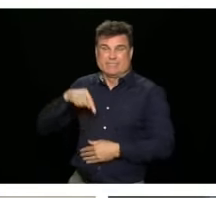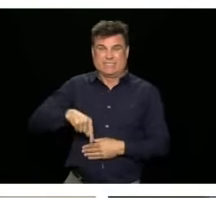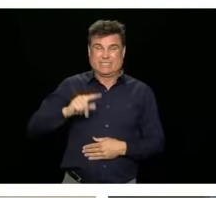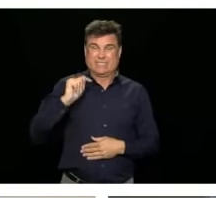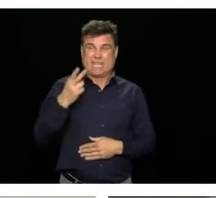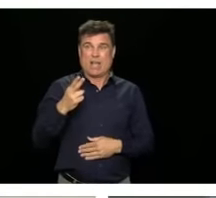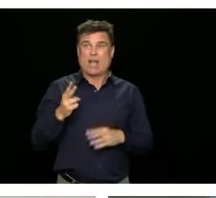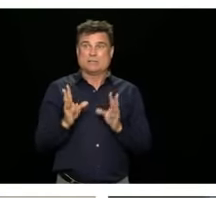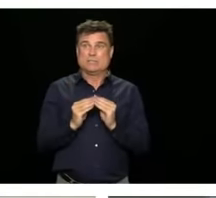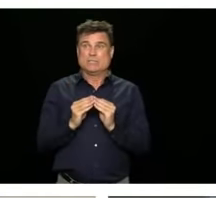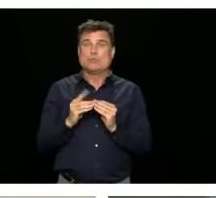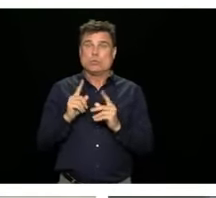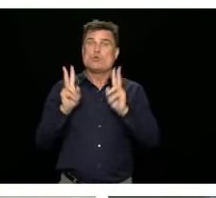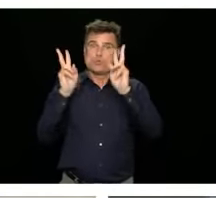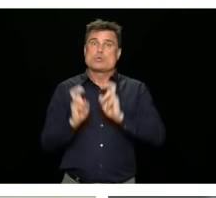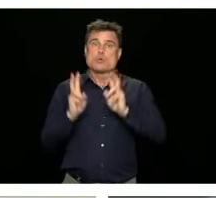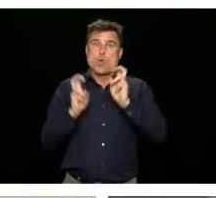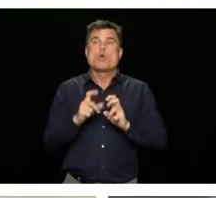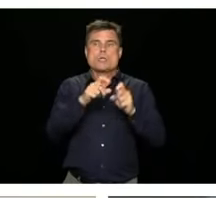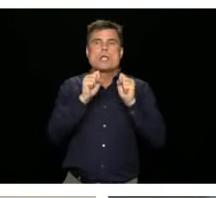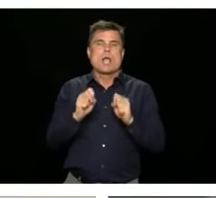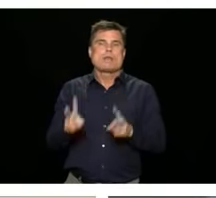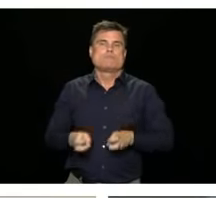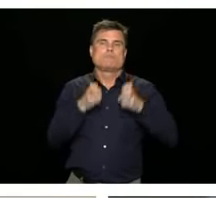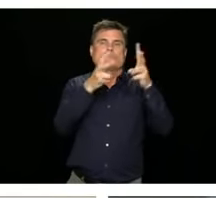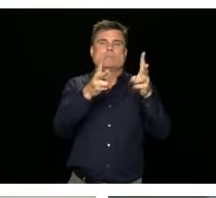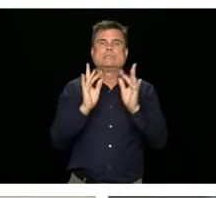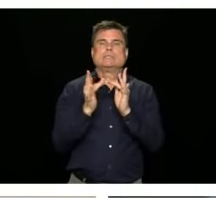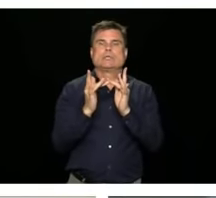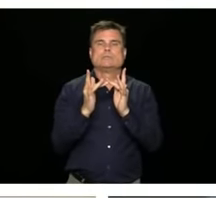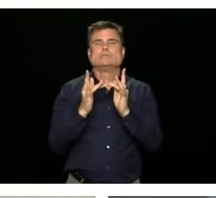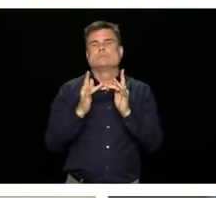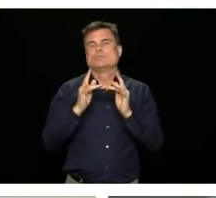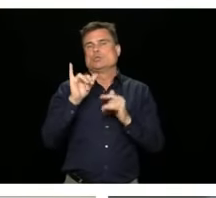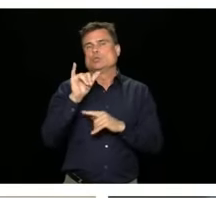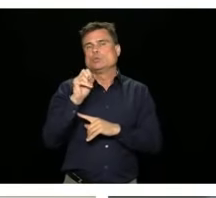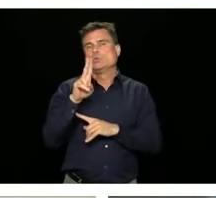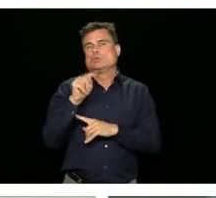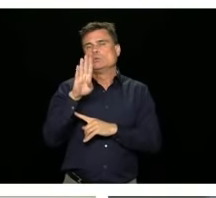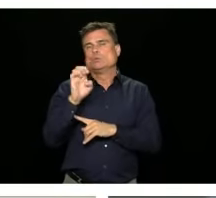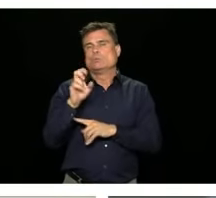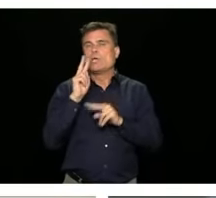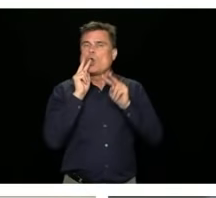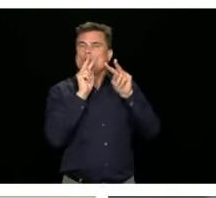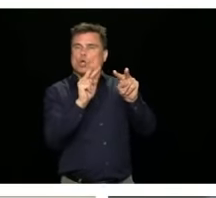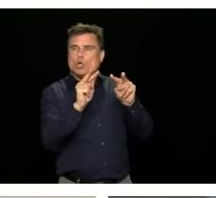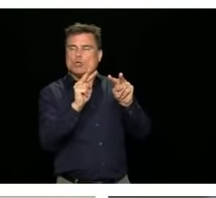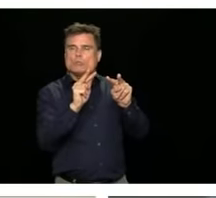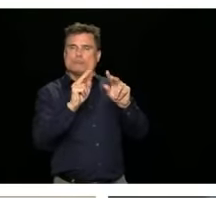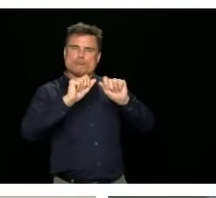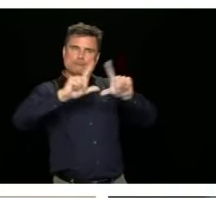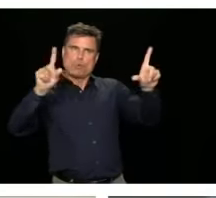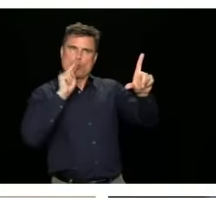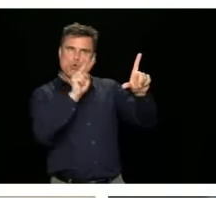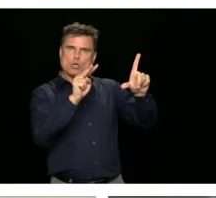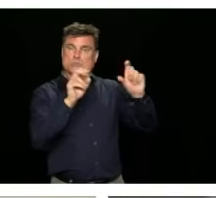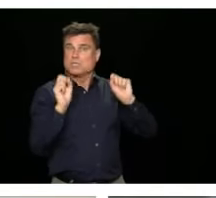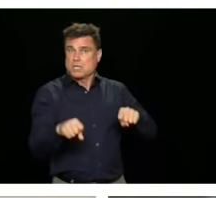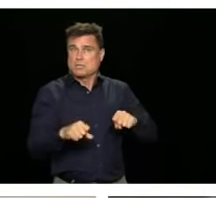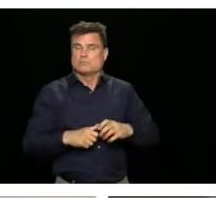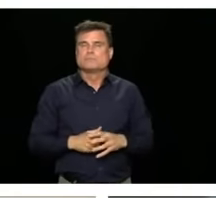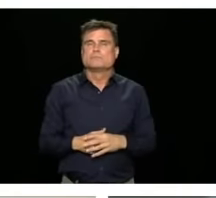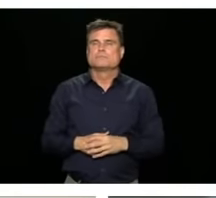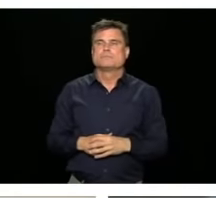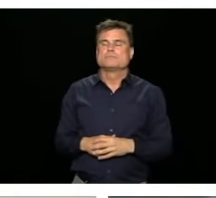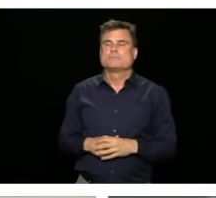future. When it comes to fighting racism, we know there is much more work, and we are absolutely committed to doing this